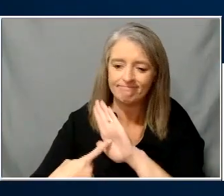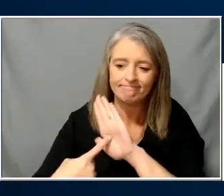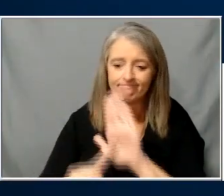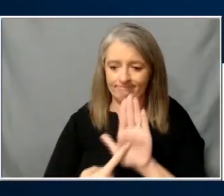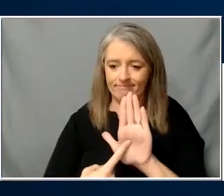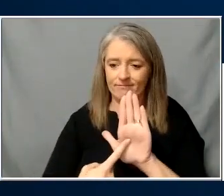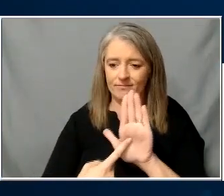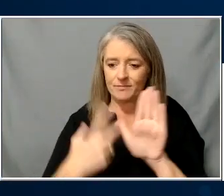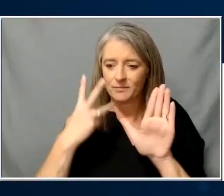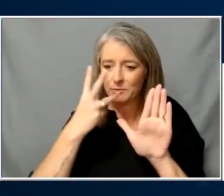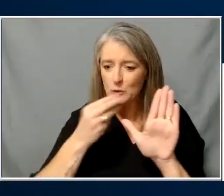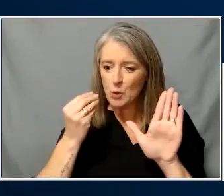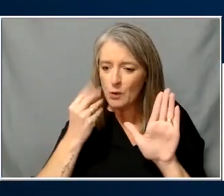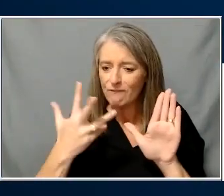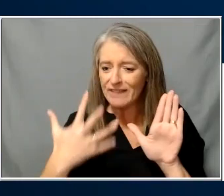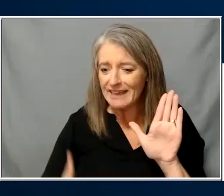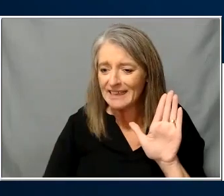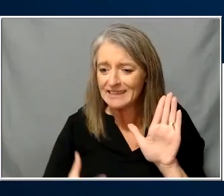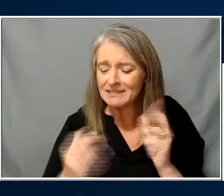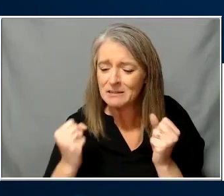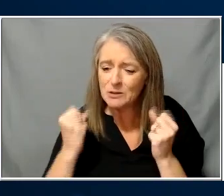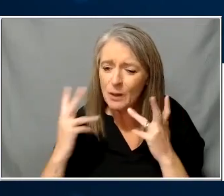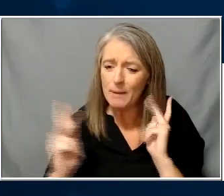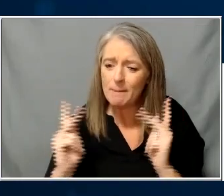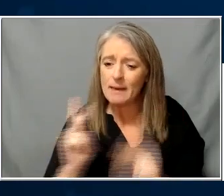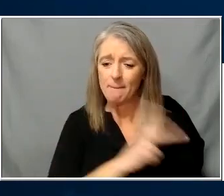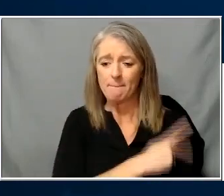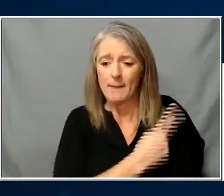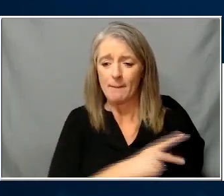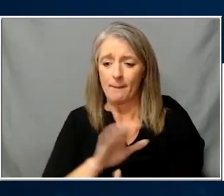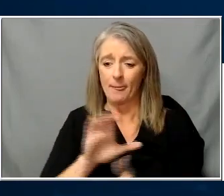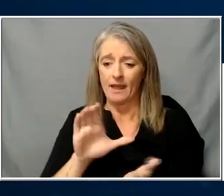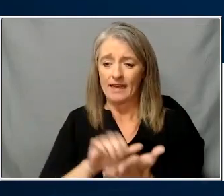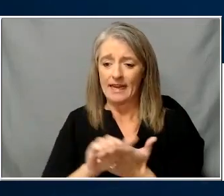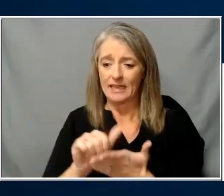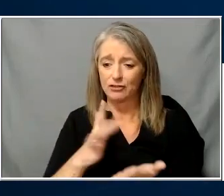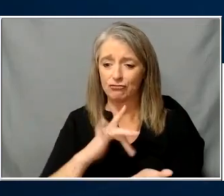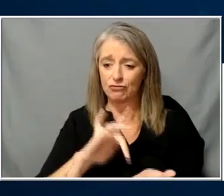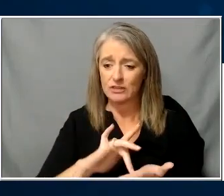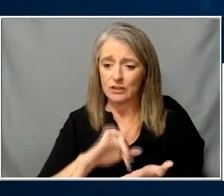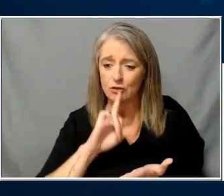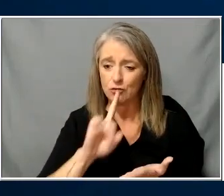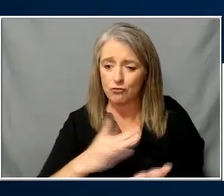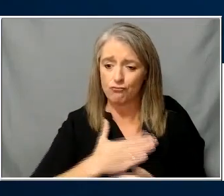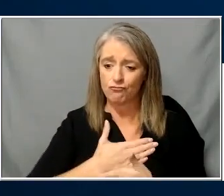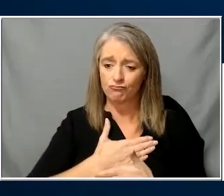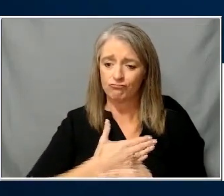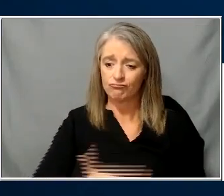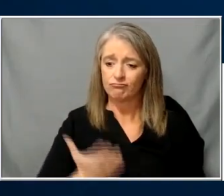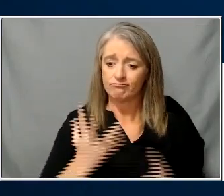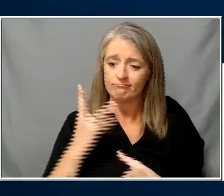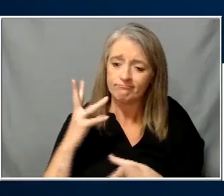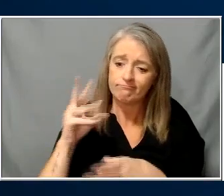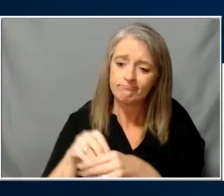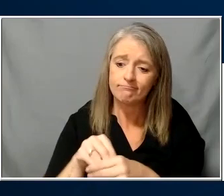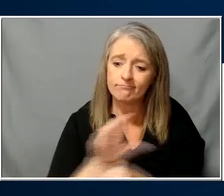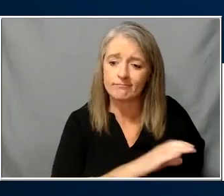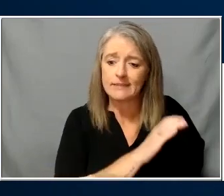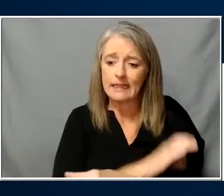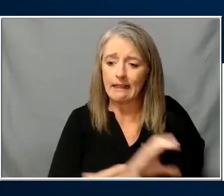so beautifully so many of our patients at the Cancer Center who have so graciously offered to participate in clinical